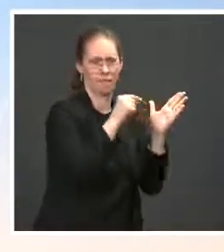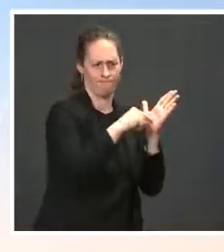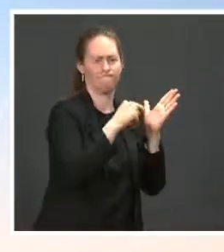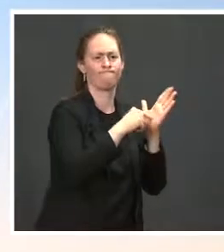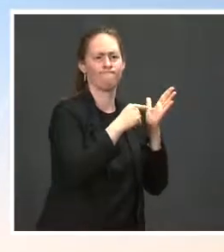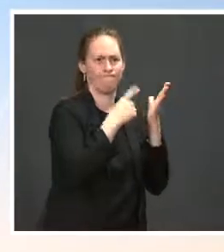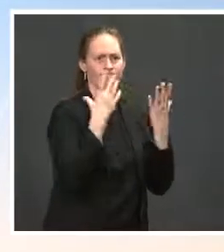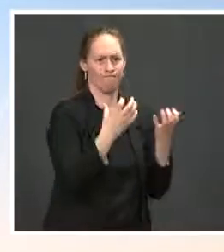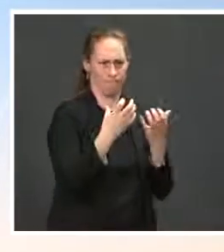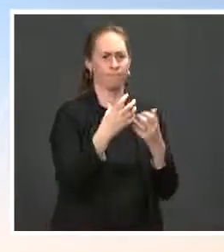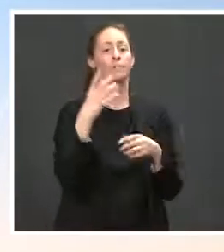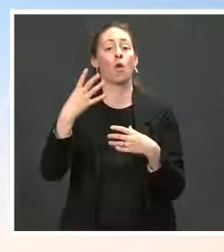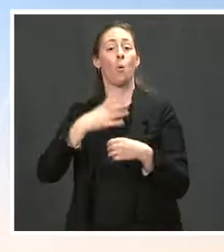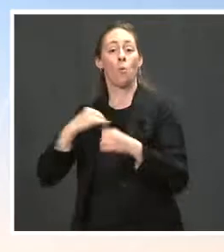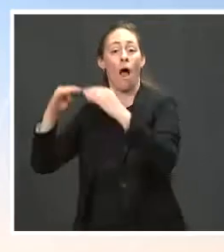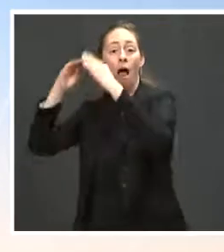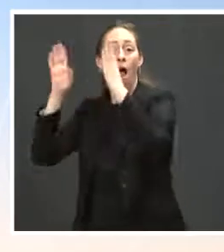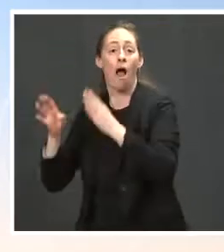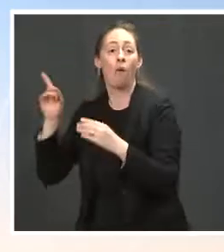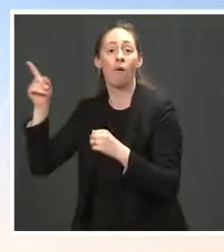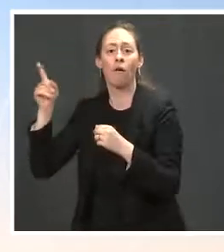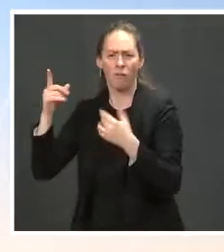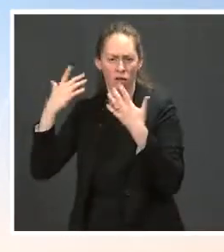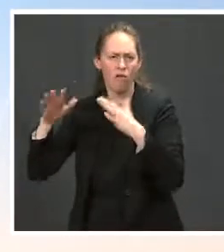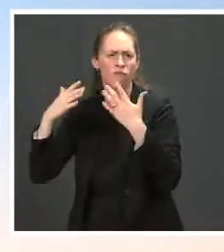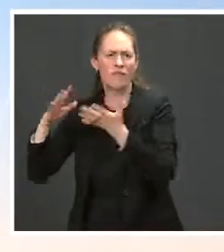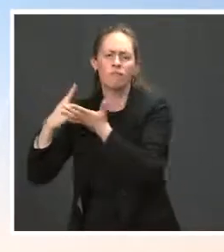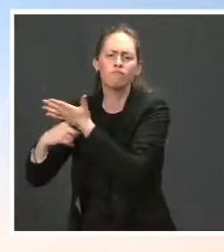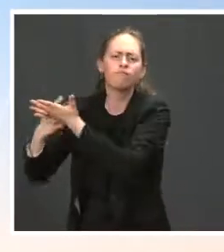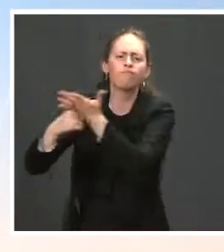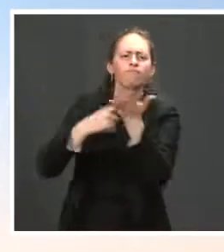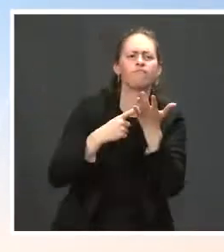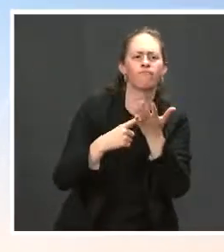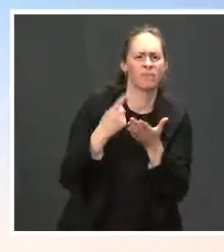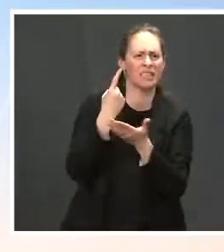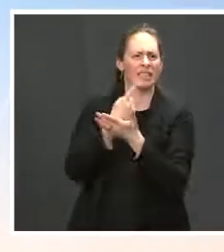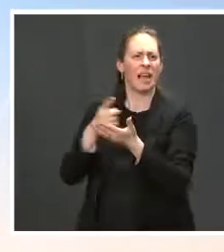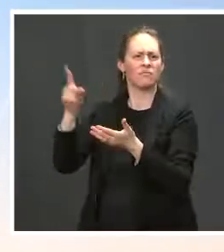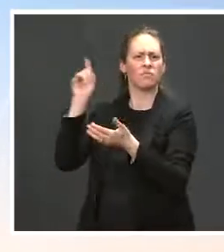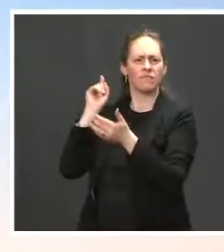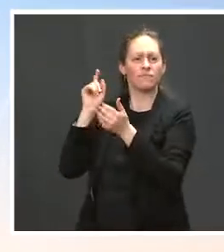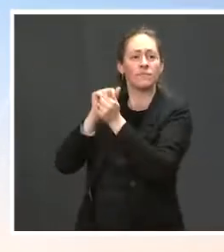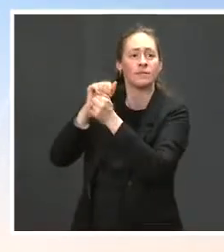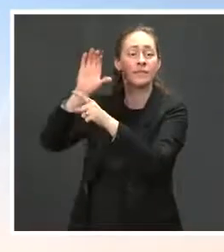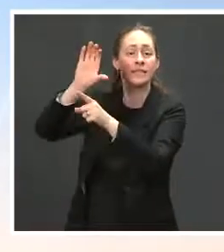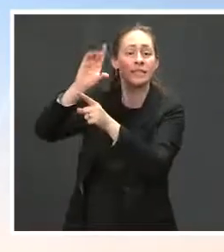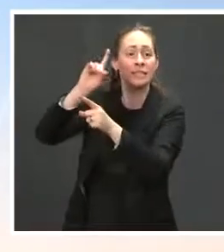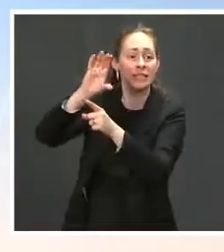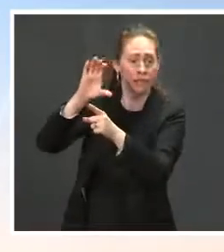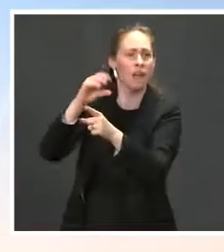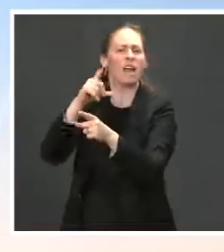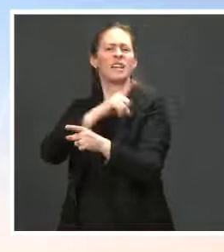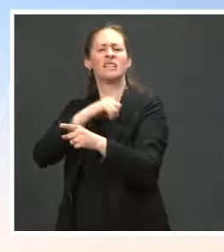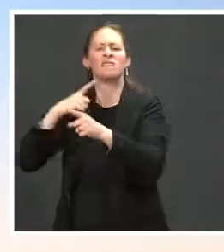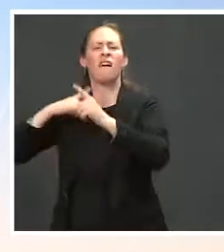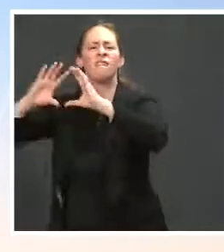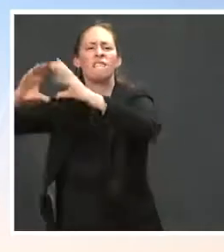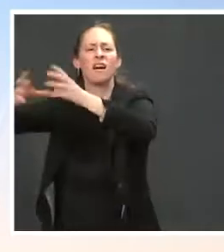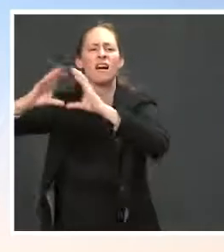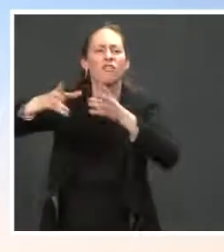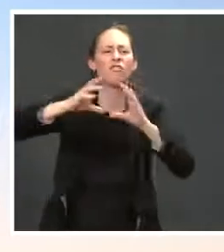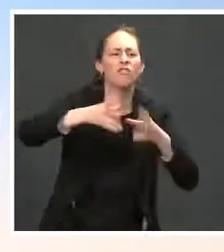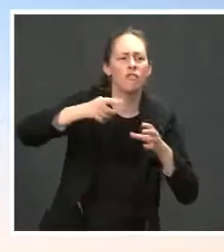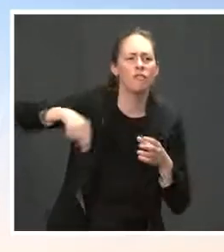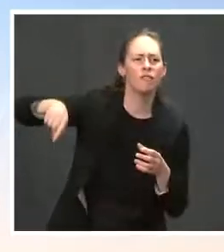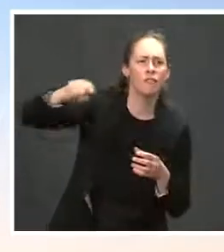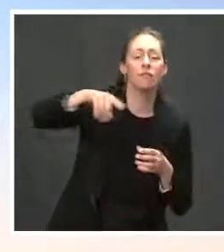a bit during his meeting with the CBC last week, but also our legislative affairs team, our public engagement team, the Department of